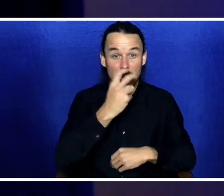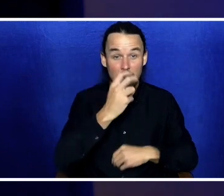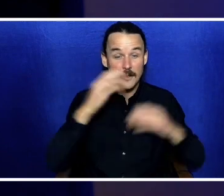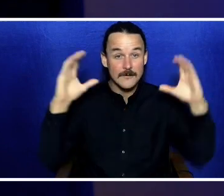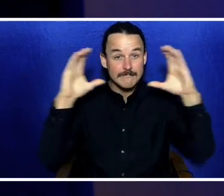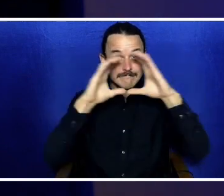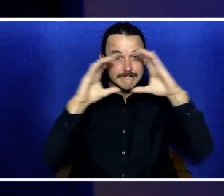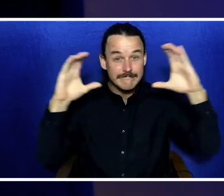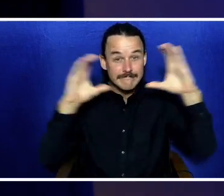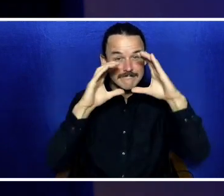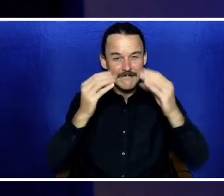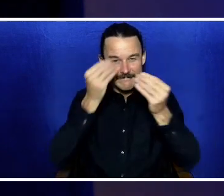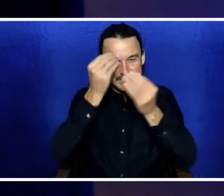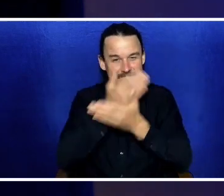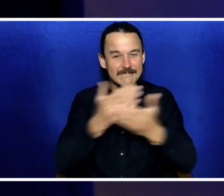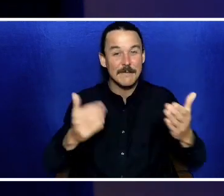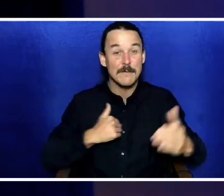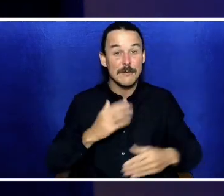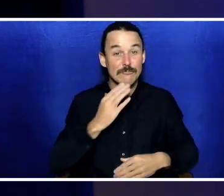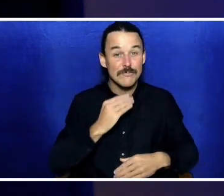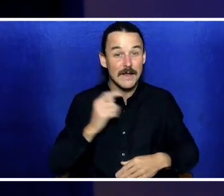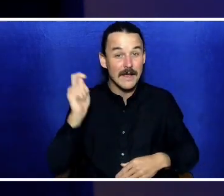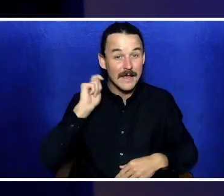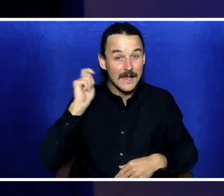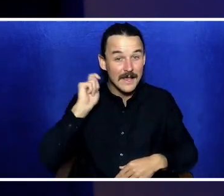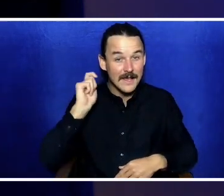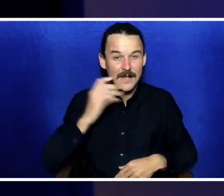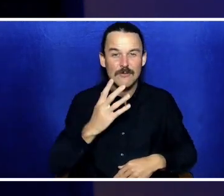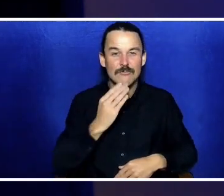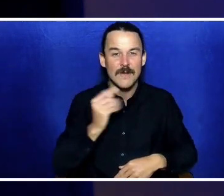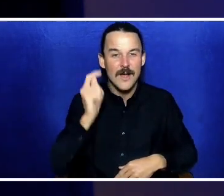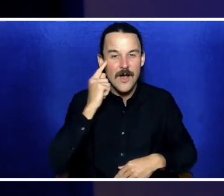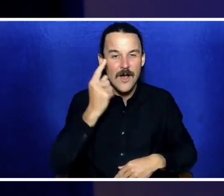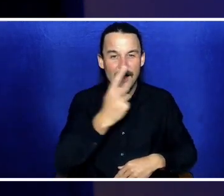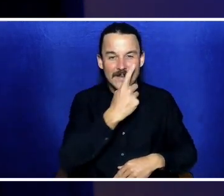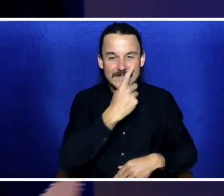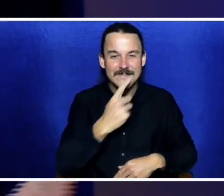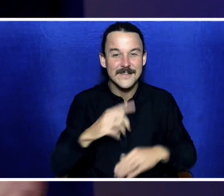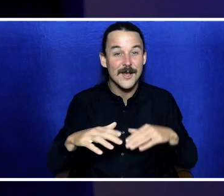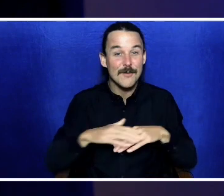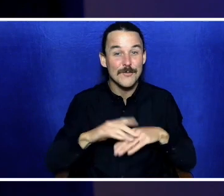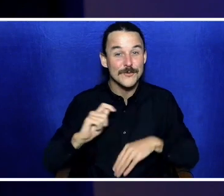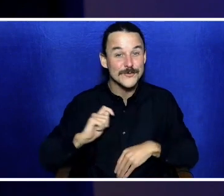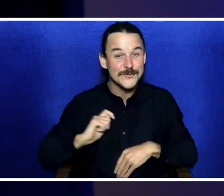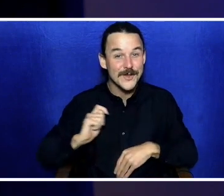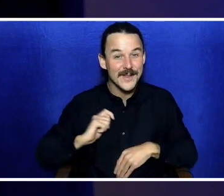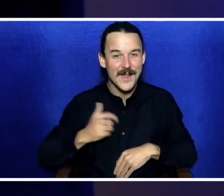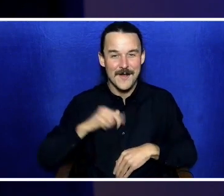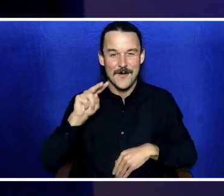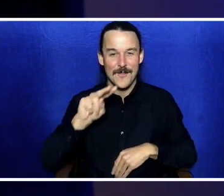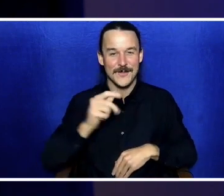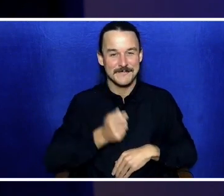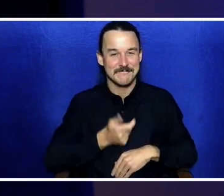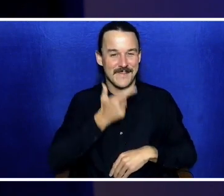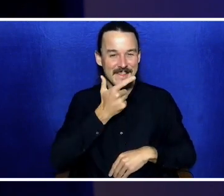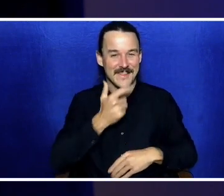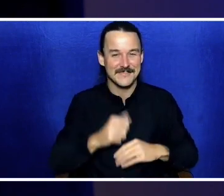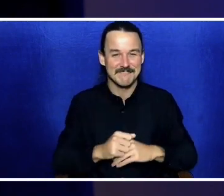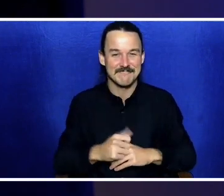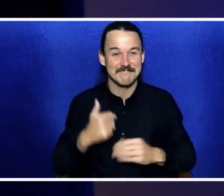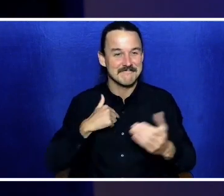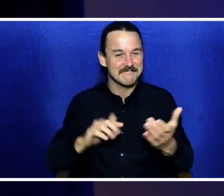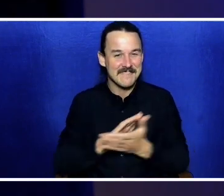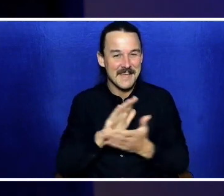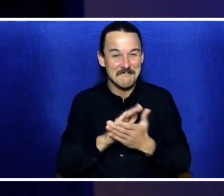hair and eyes, am wearing a blue shirt, and am smiling at you. I'm delighted to be coming to you live from Victorian Opera's base